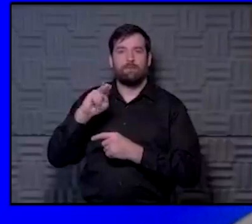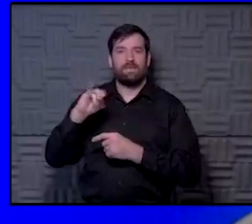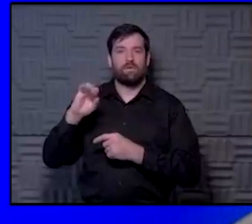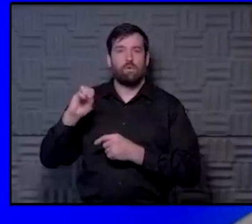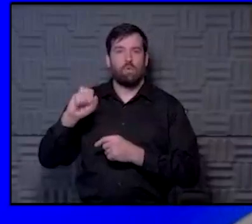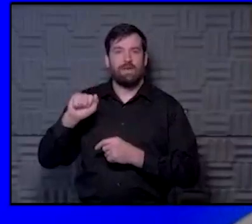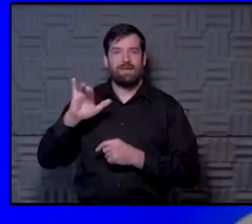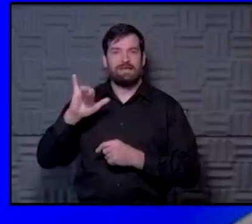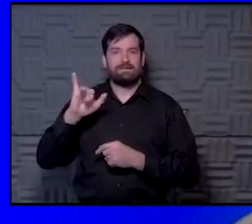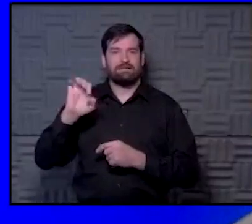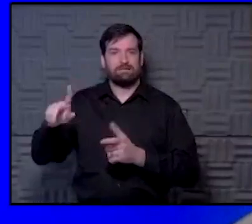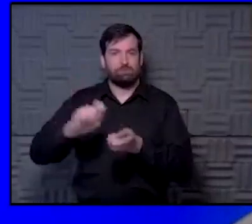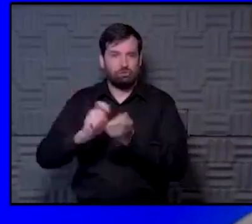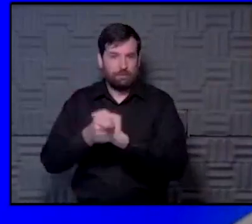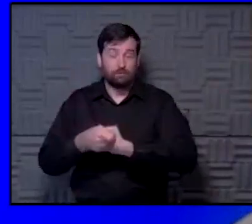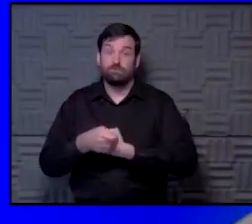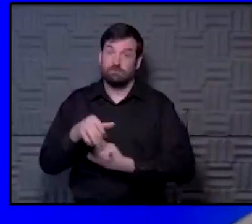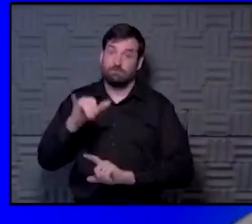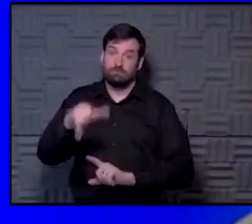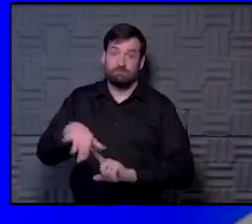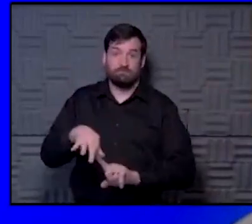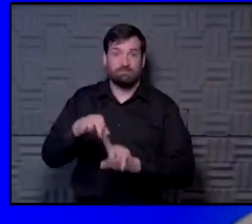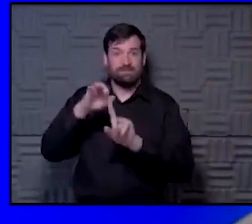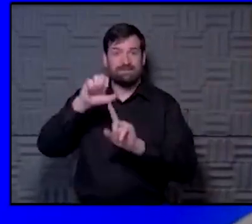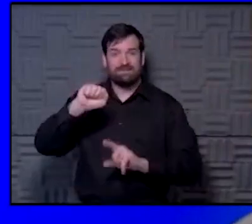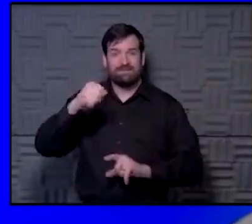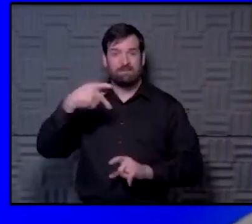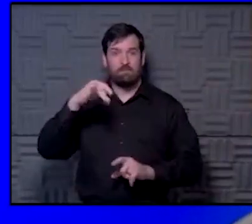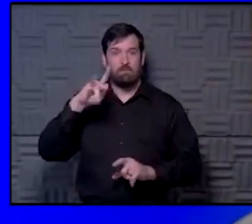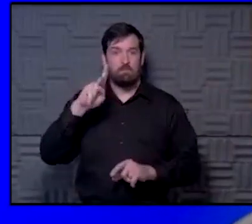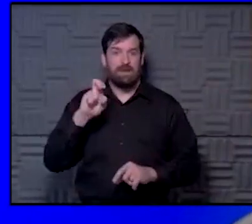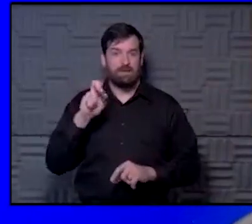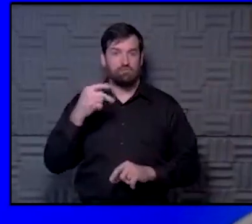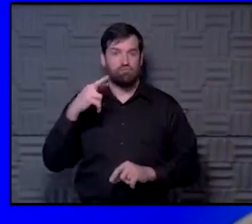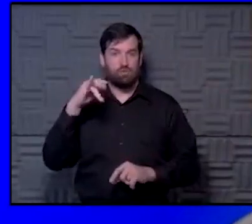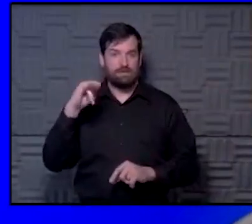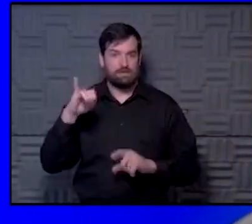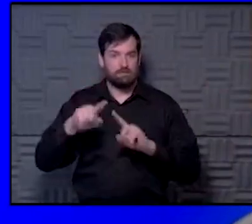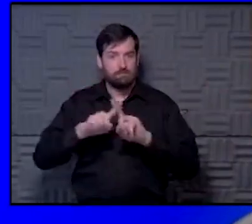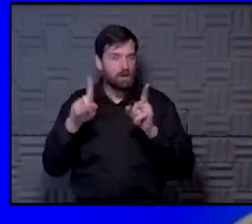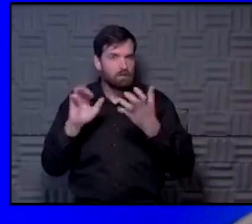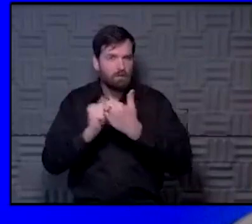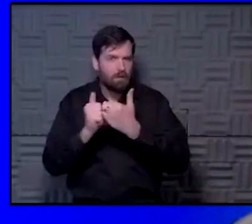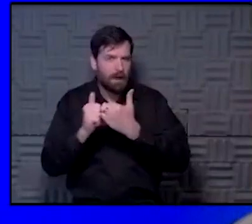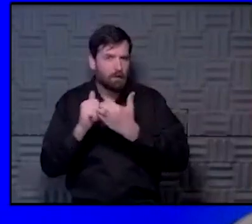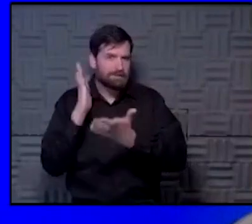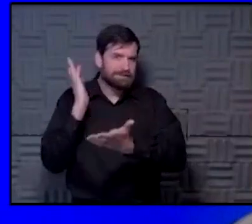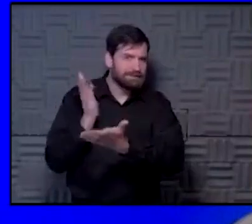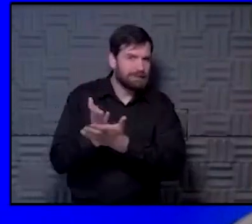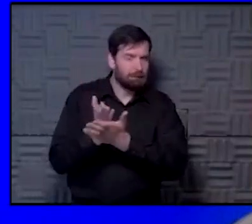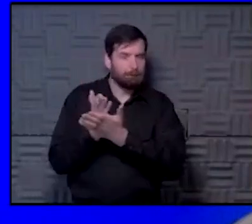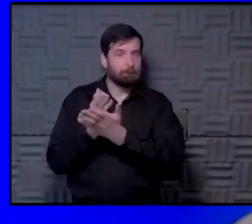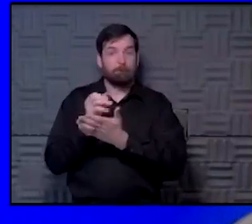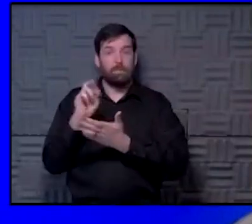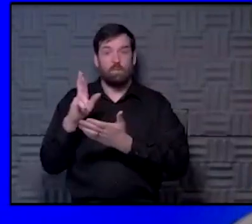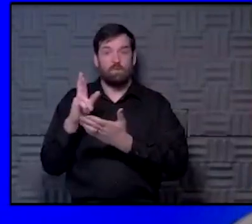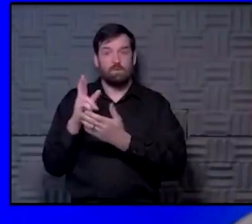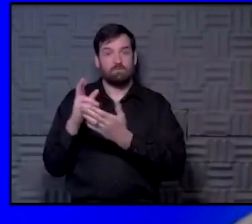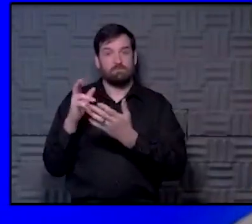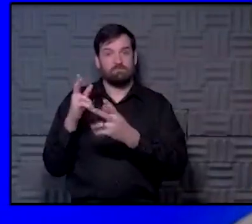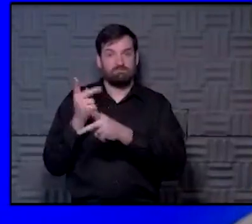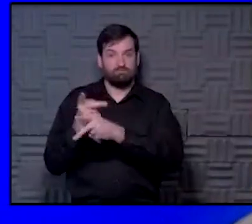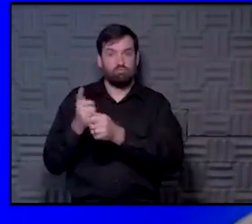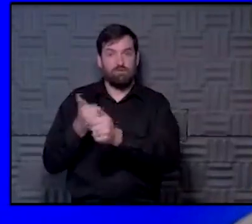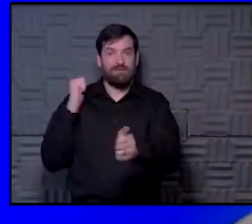spike protein. But what is the best way to help stop further variants from arising or becoming more dominant as the UK variant